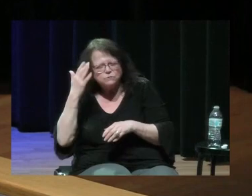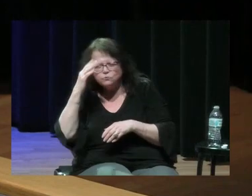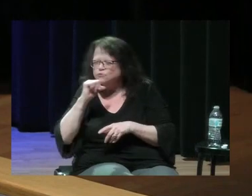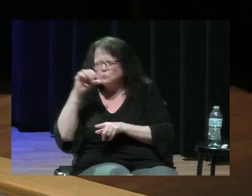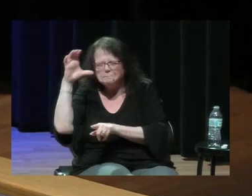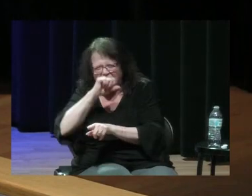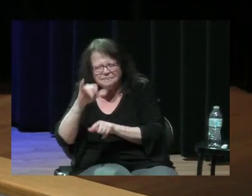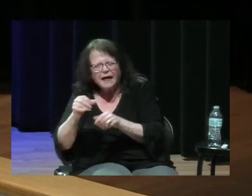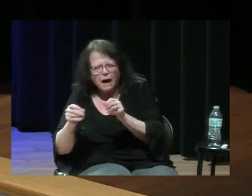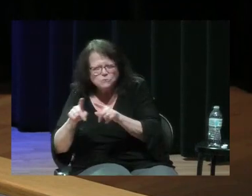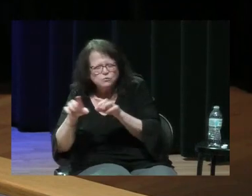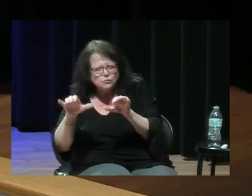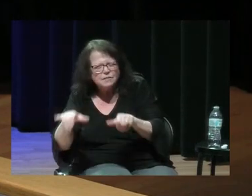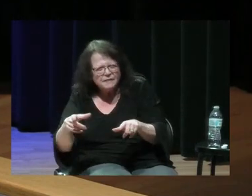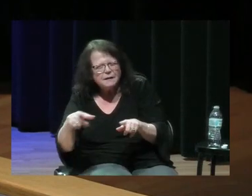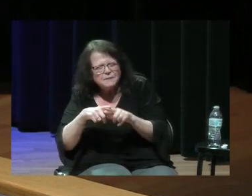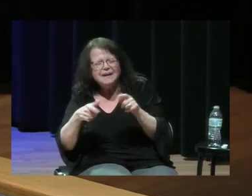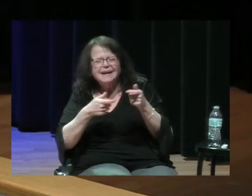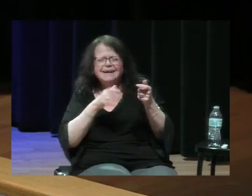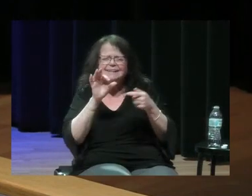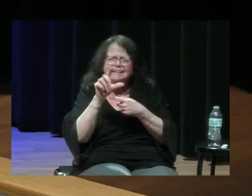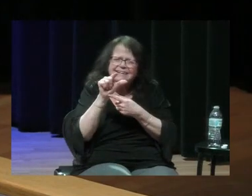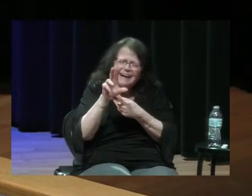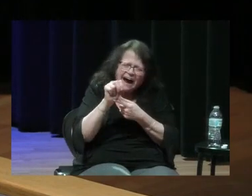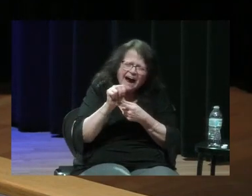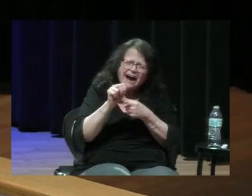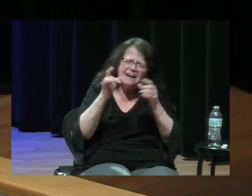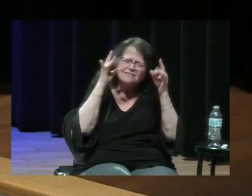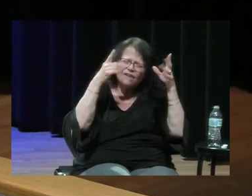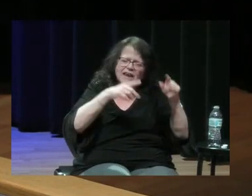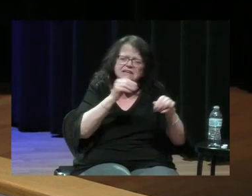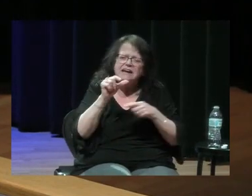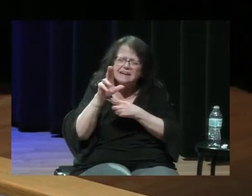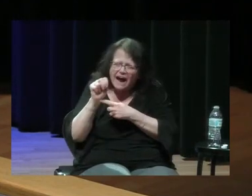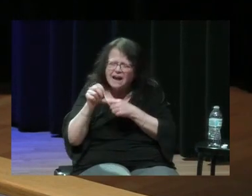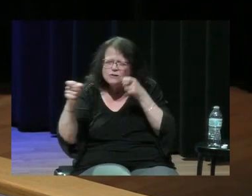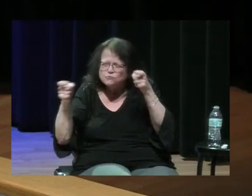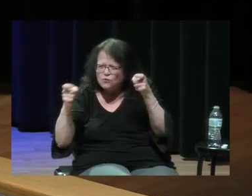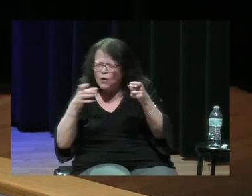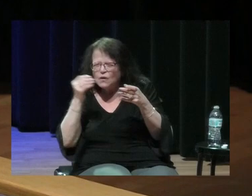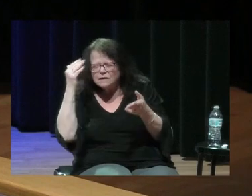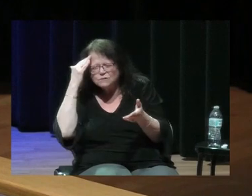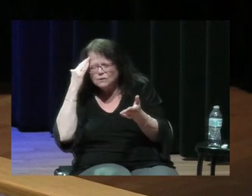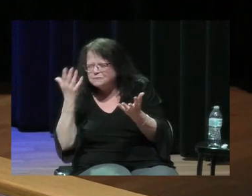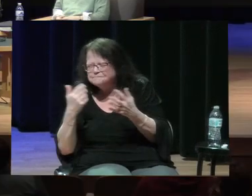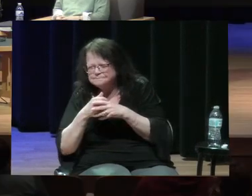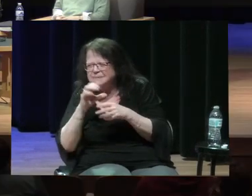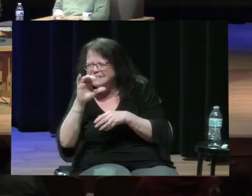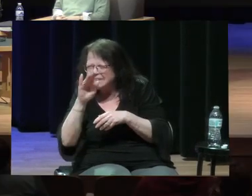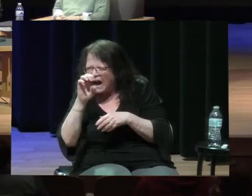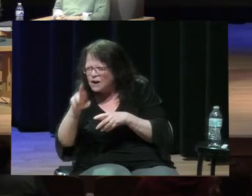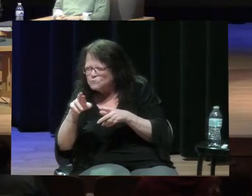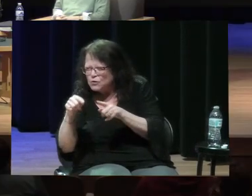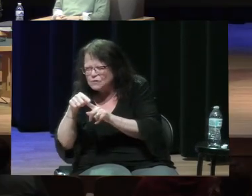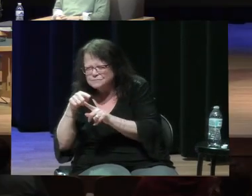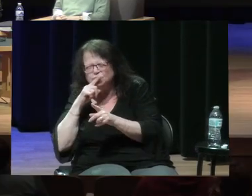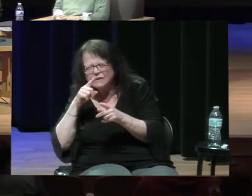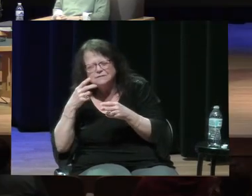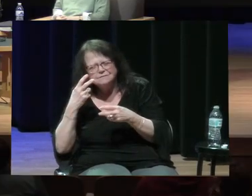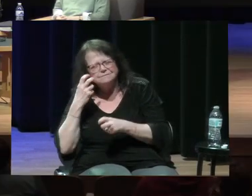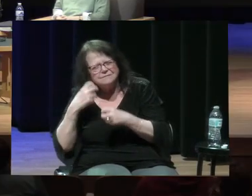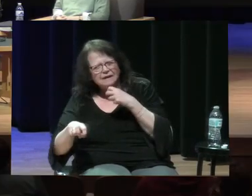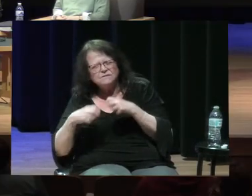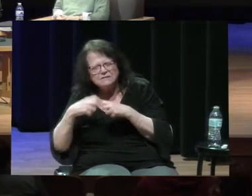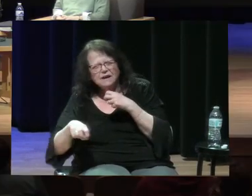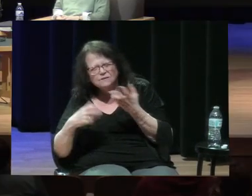particular with gun control and gun violence inside the Republican Party, that's just, it's a tough nut to crack.